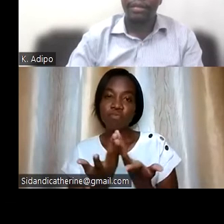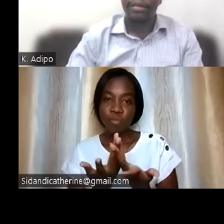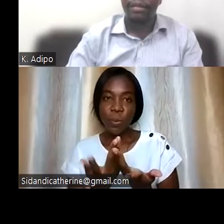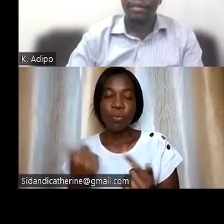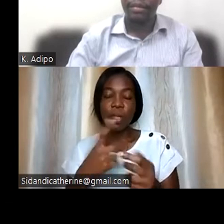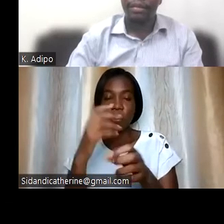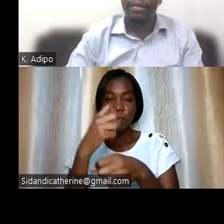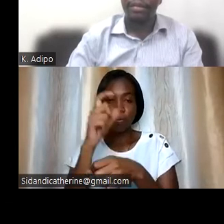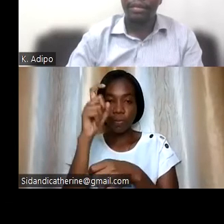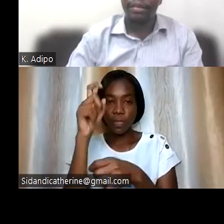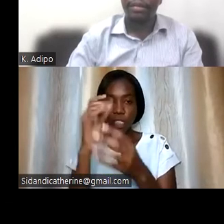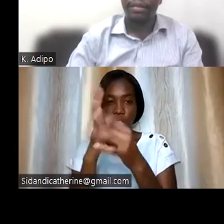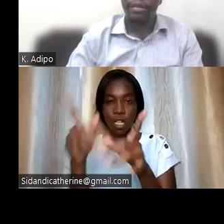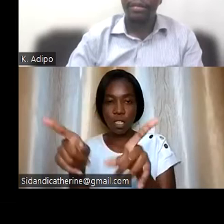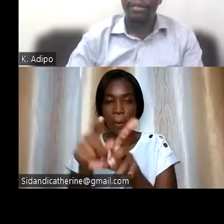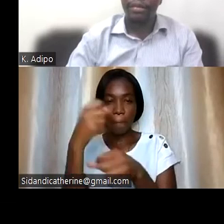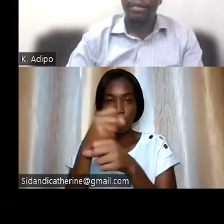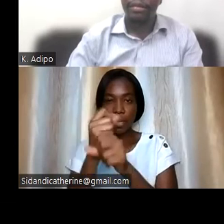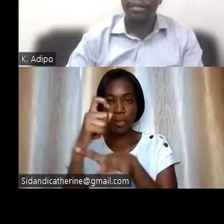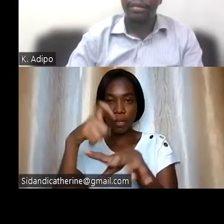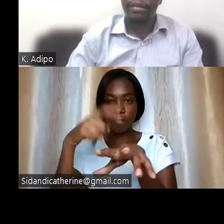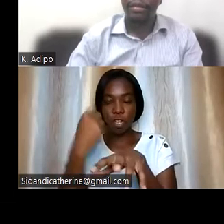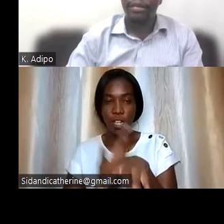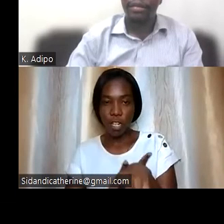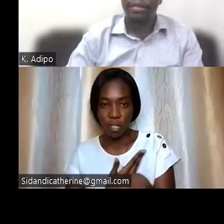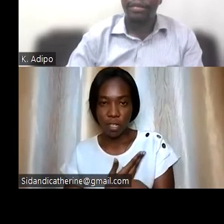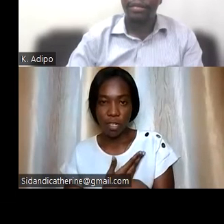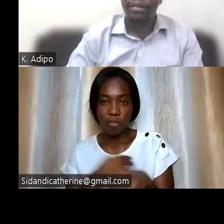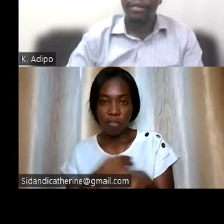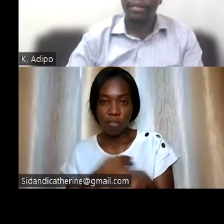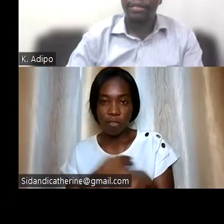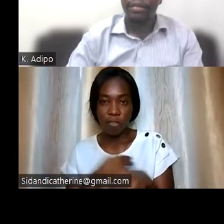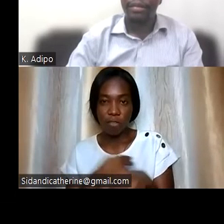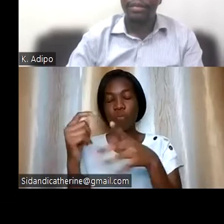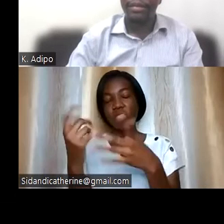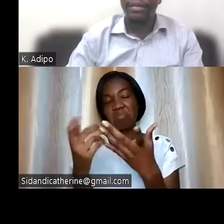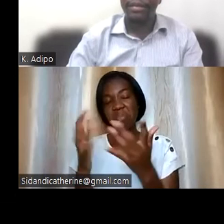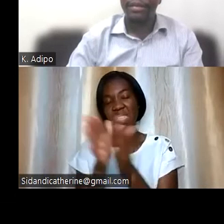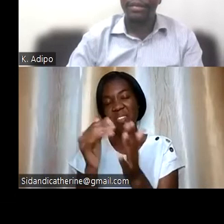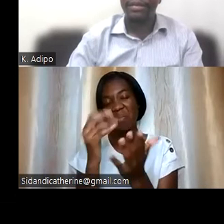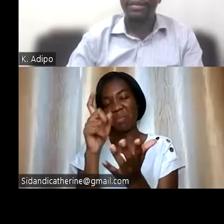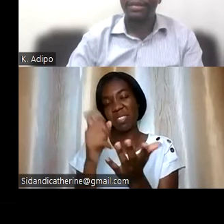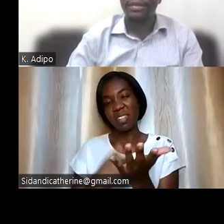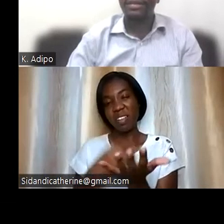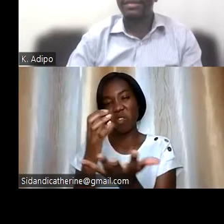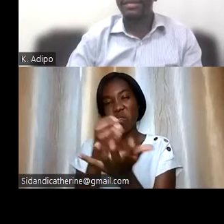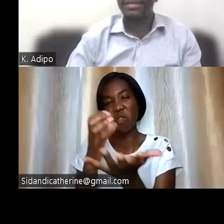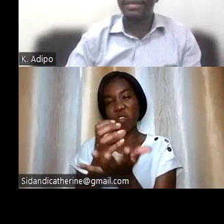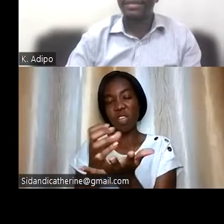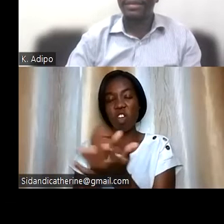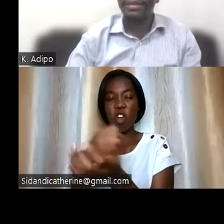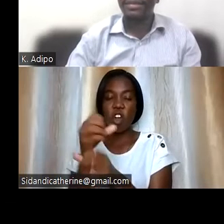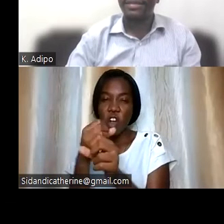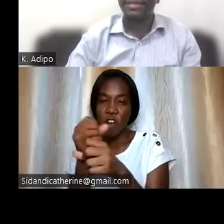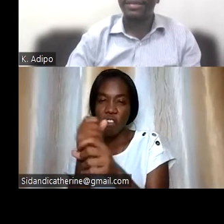us. Set check-in times, informal. Come with a cup of coffee. Invite me for a cup of coffee into your